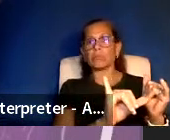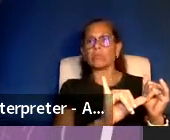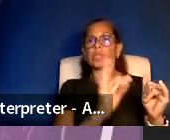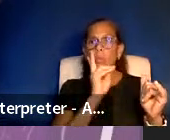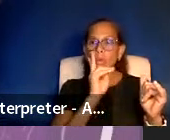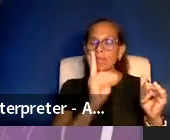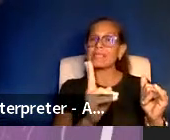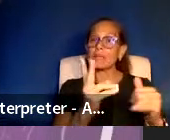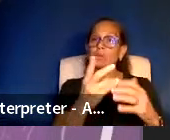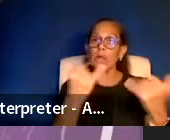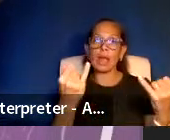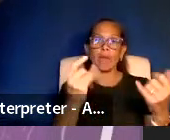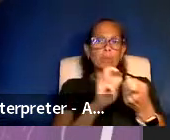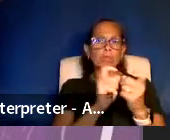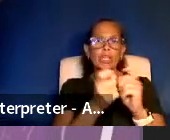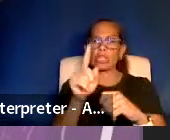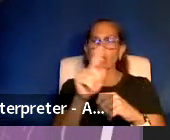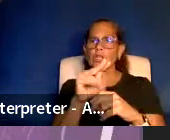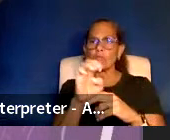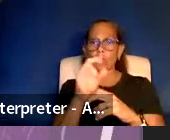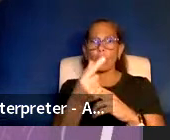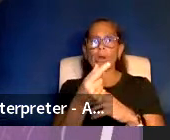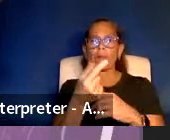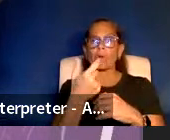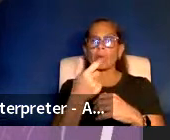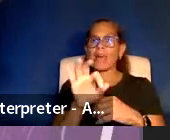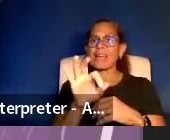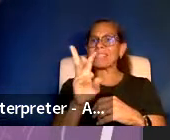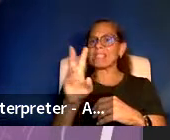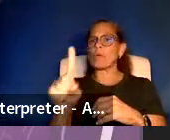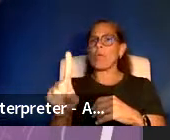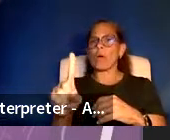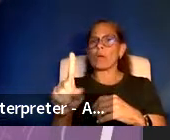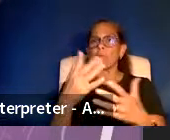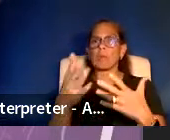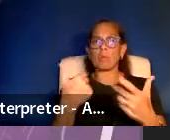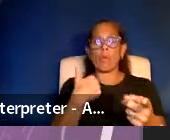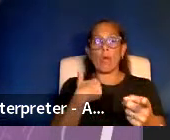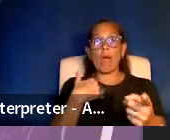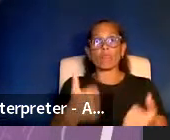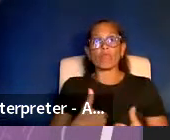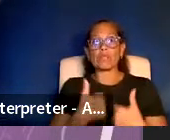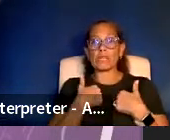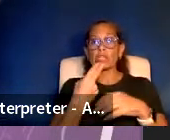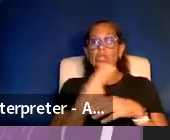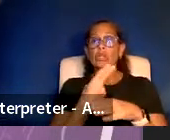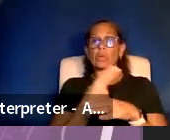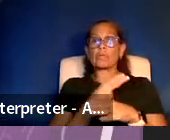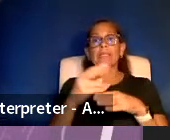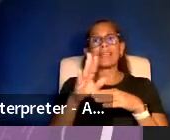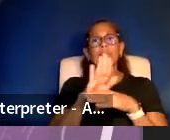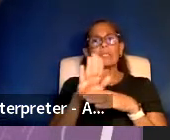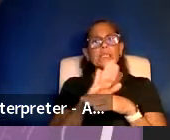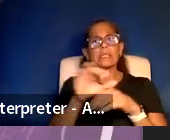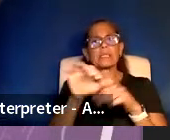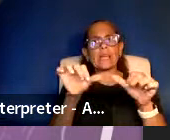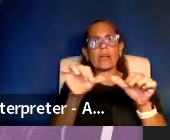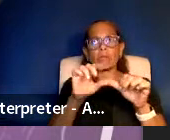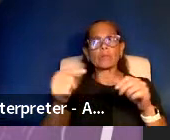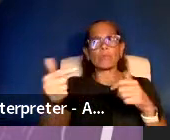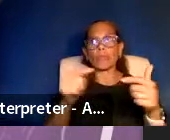that even to today from changes in the zoning resolution from 1961, in which you might have residential uses in industrial areas or vice